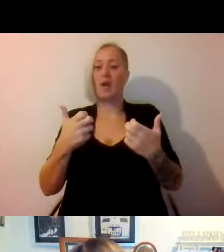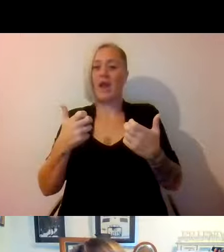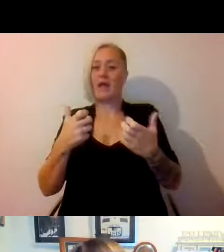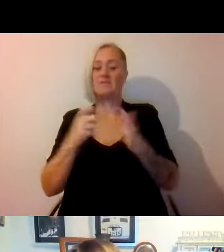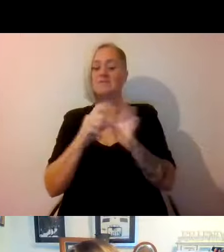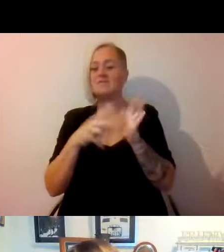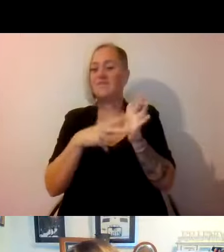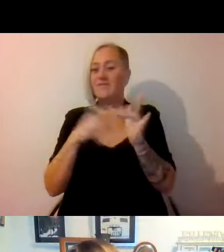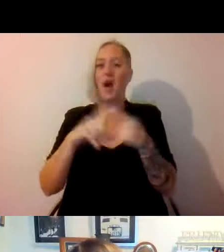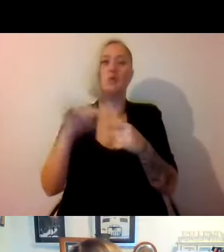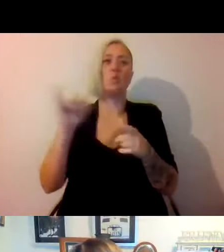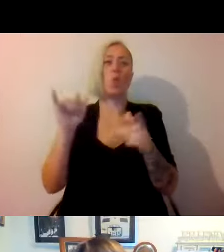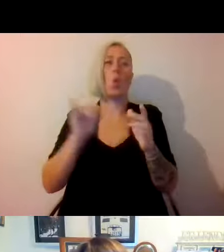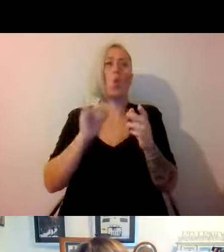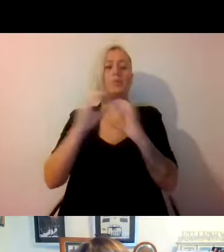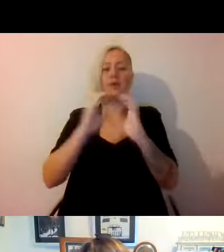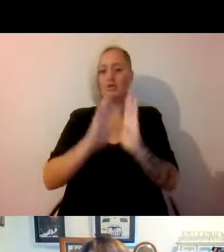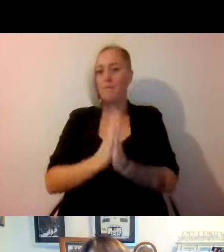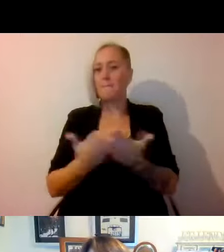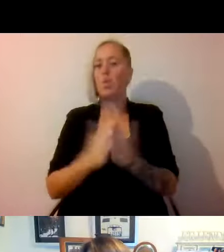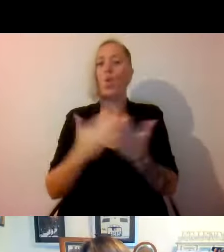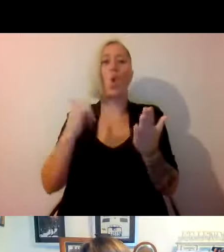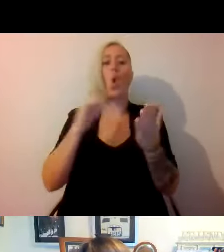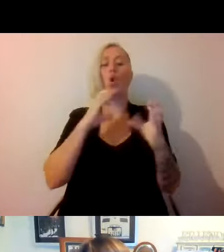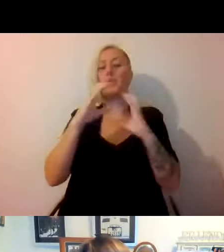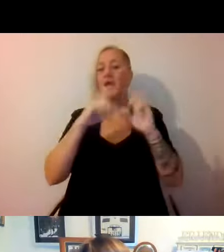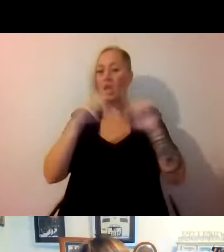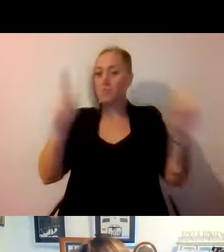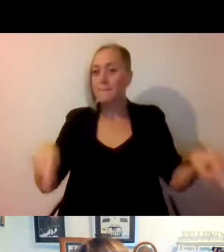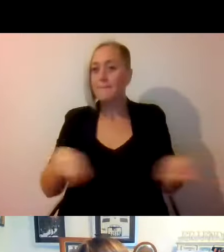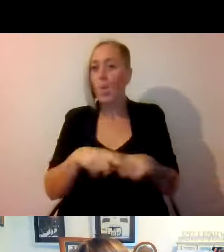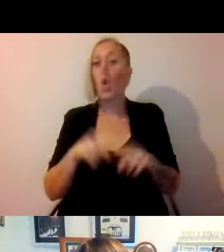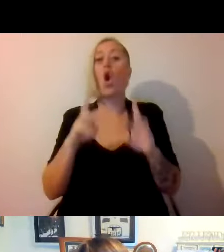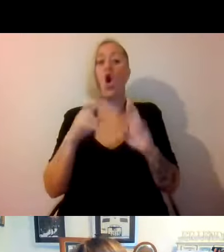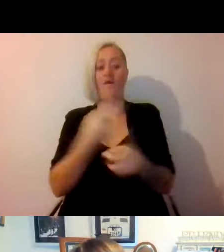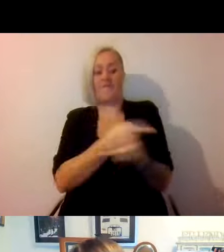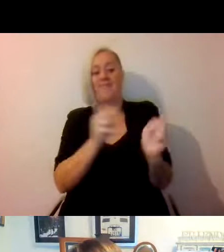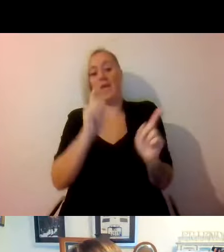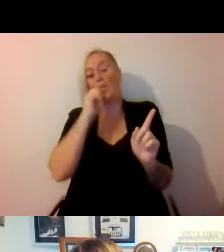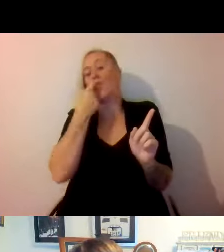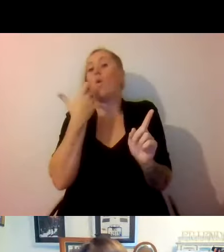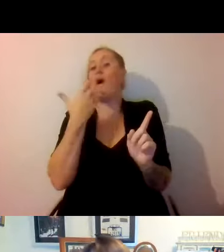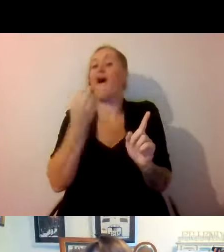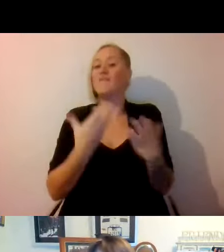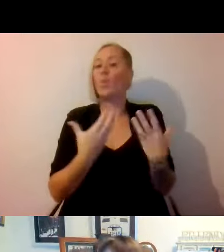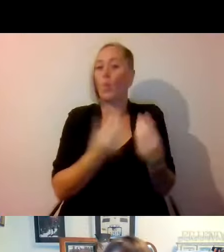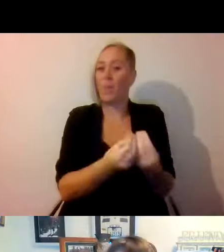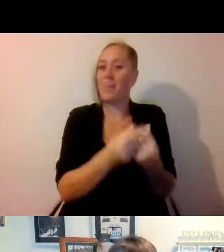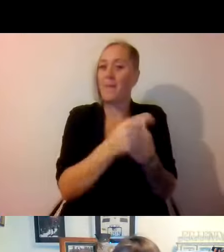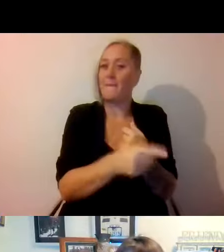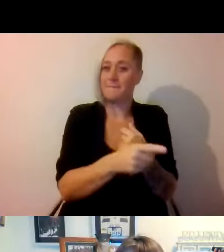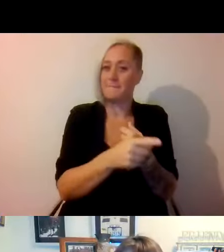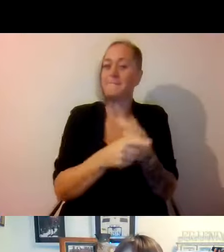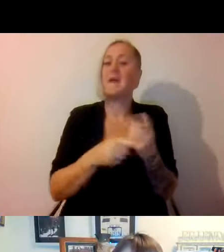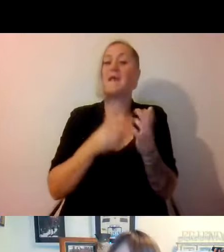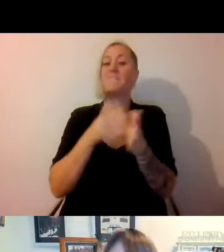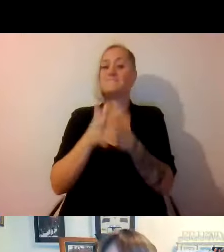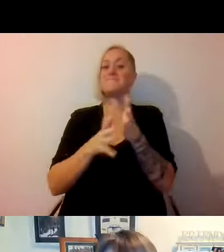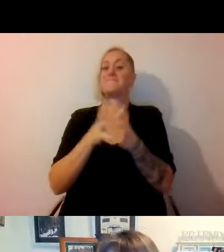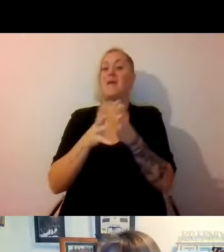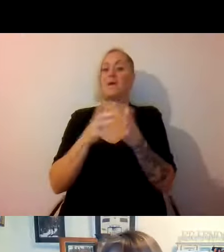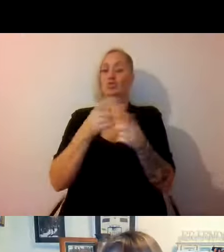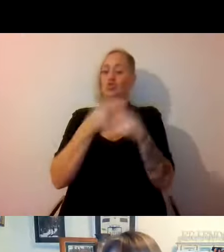a communication book, communication board, you want them to have those things with them. And it means that you as a